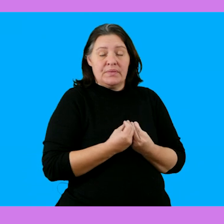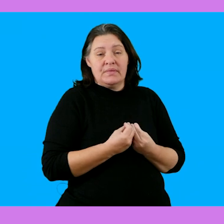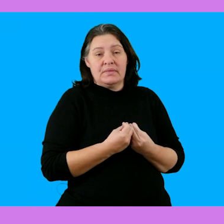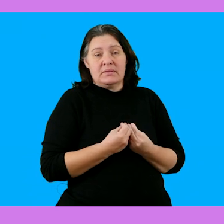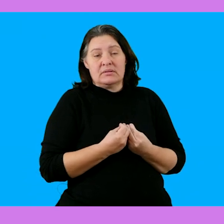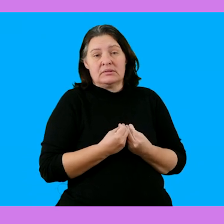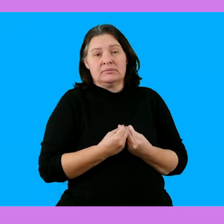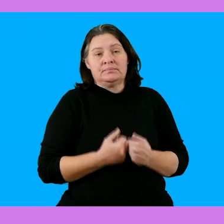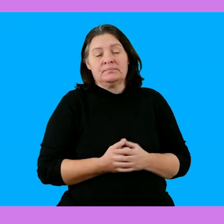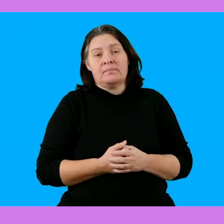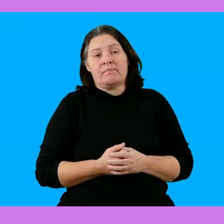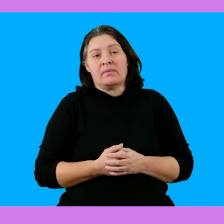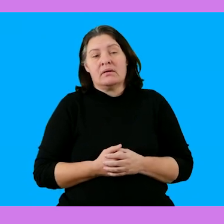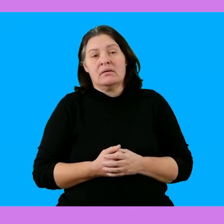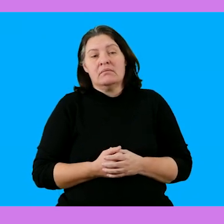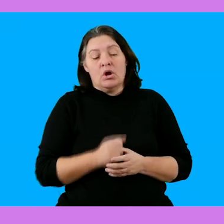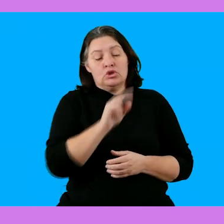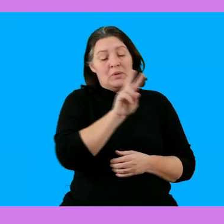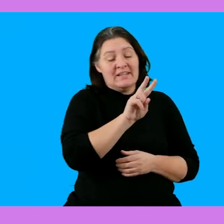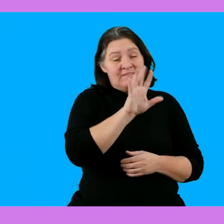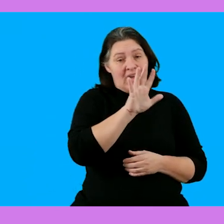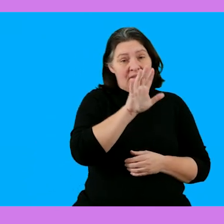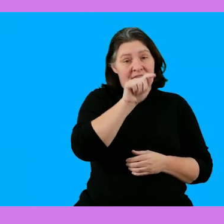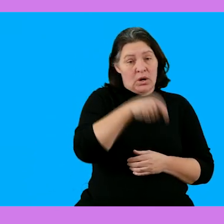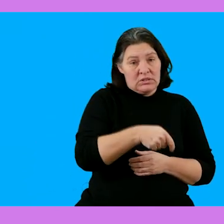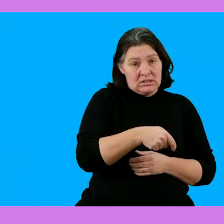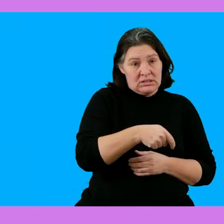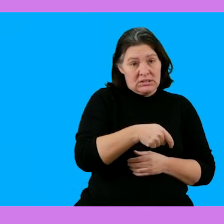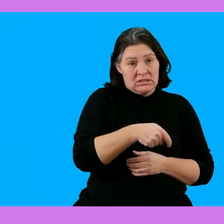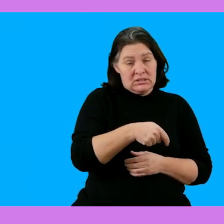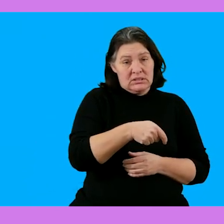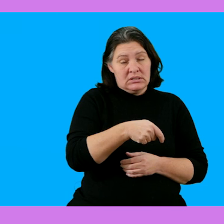by indicating it's 25,000